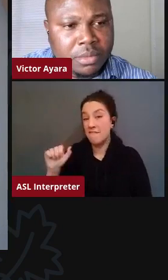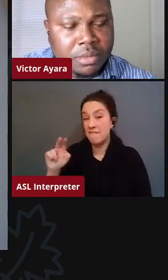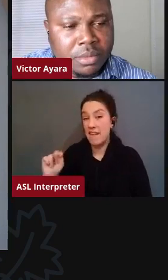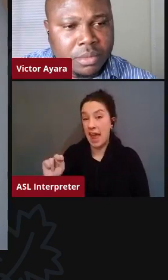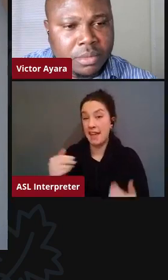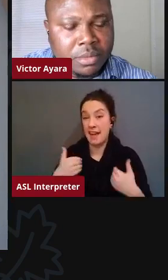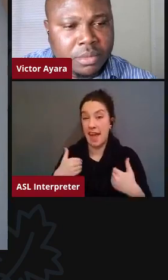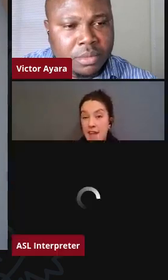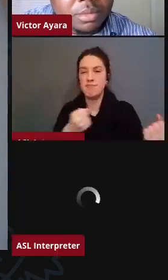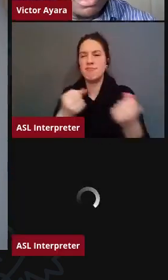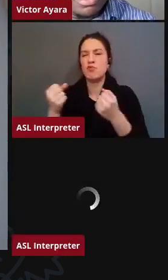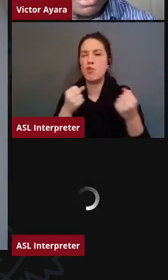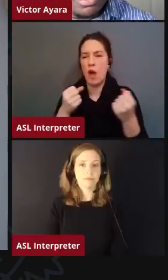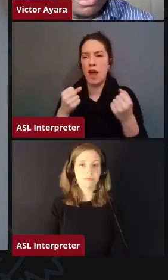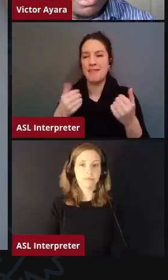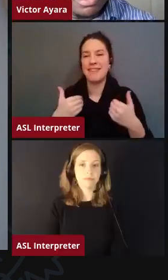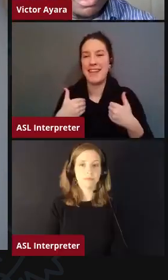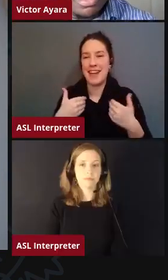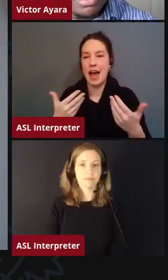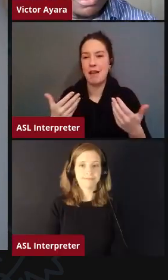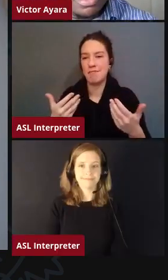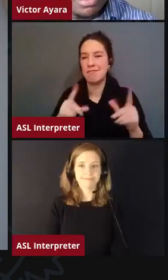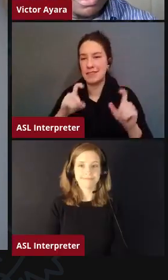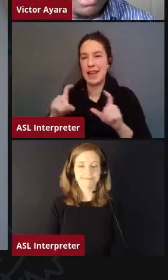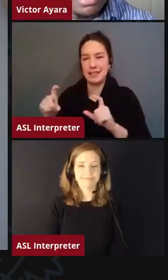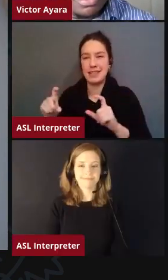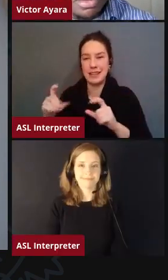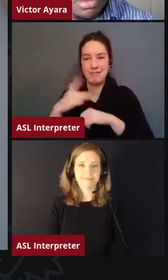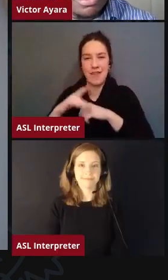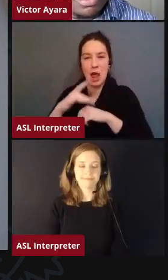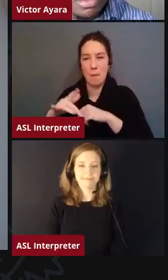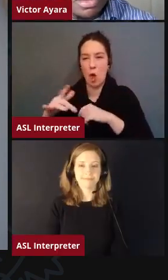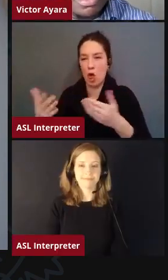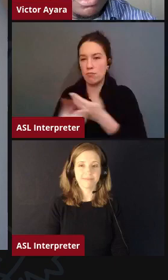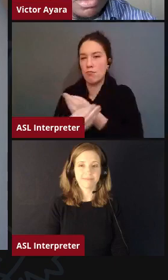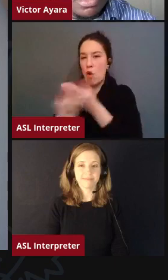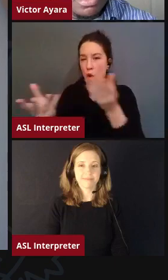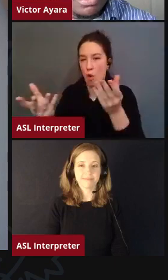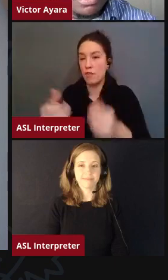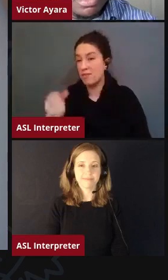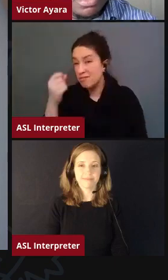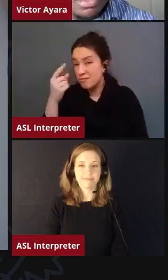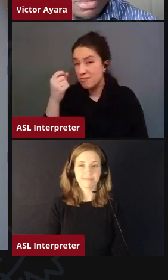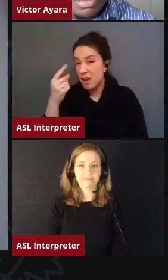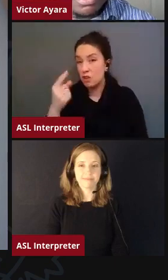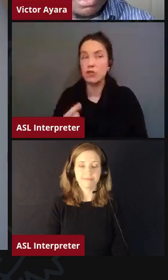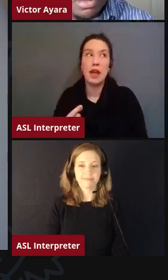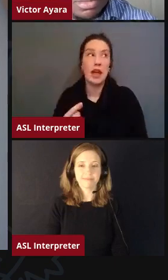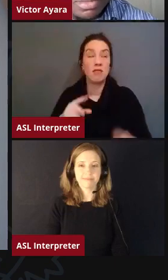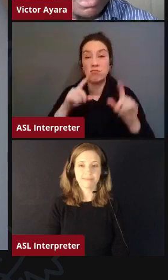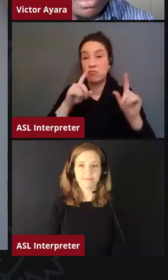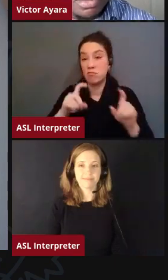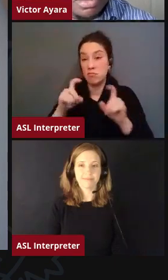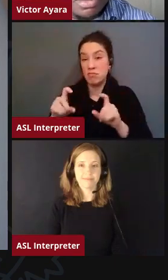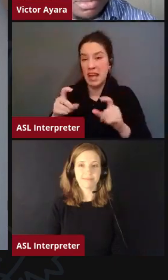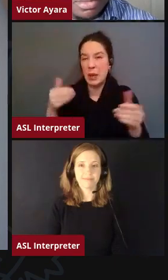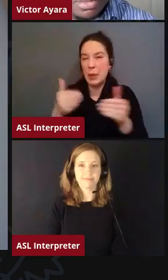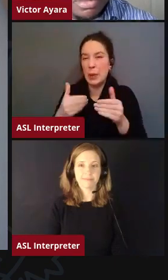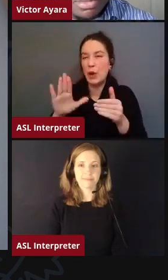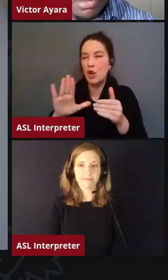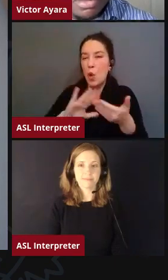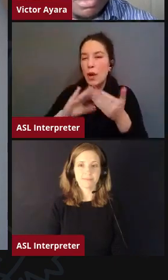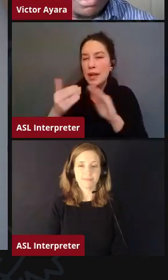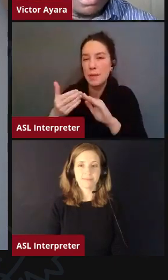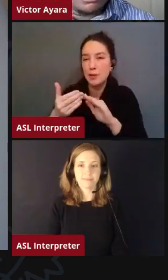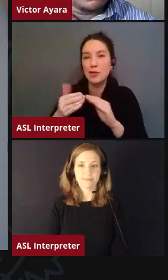you can't get it screened and take time off from work, but you actually want to get screened near your neighborhood, we actually have that and we